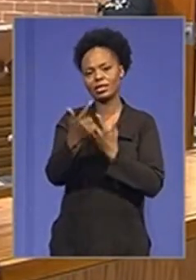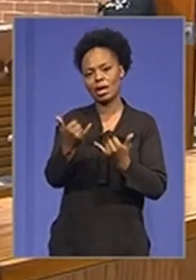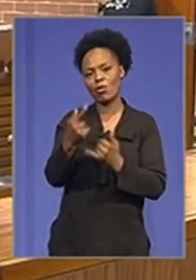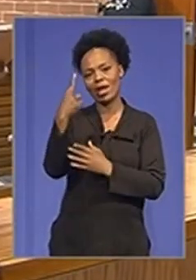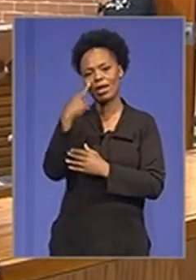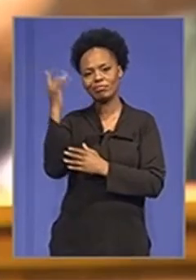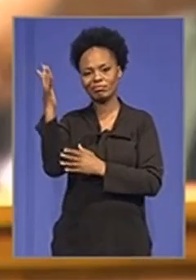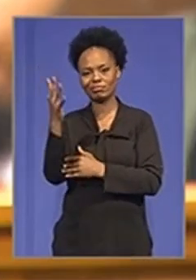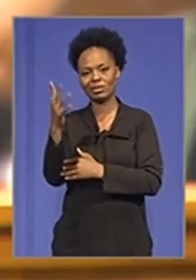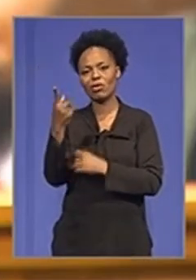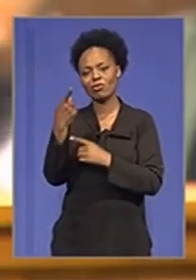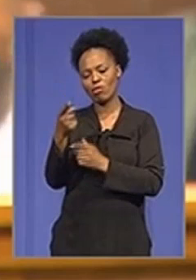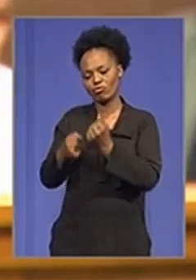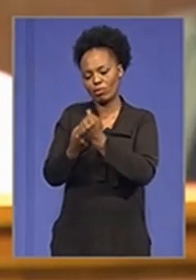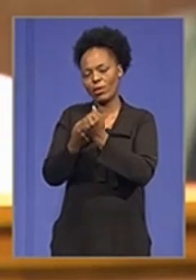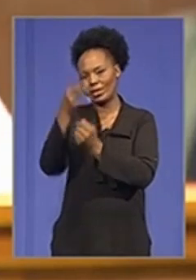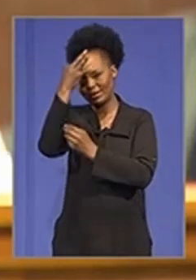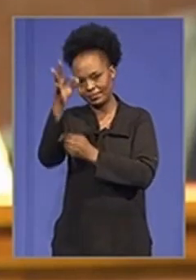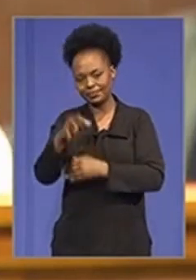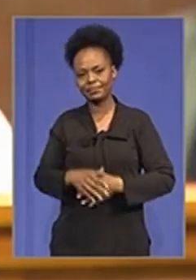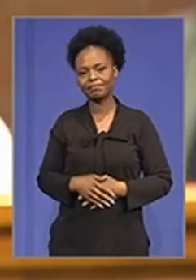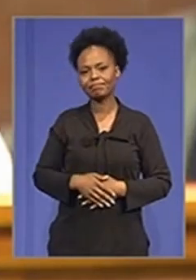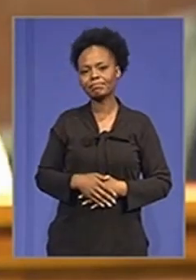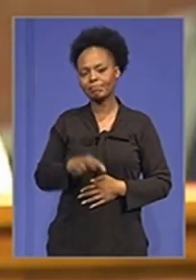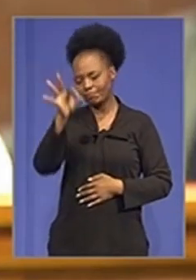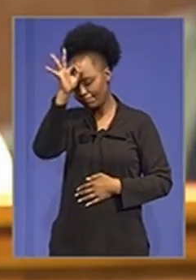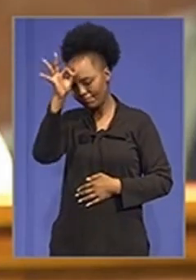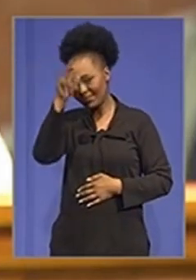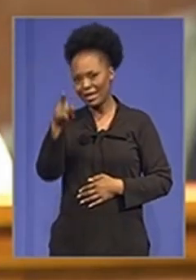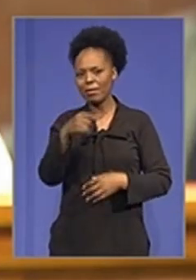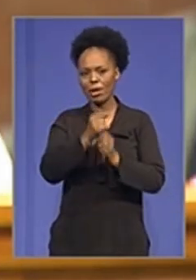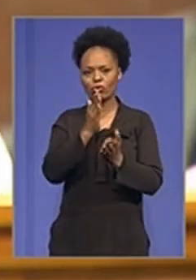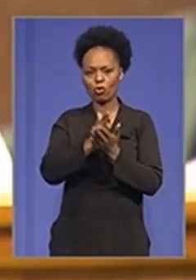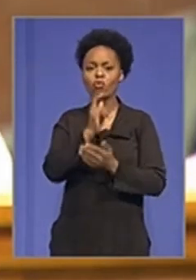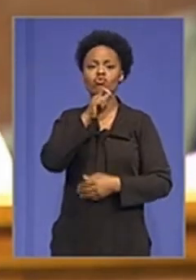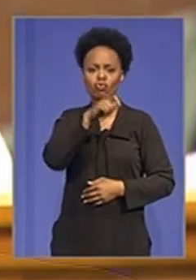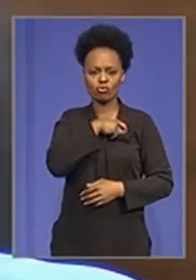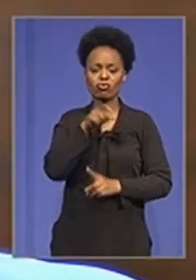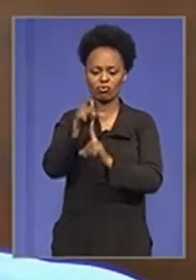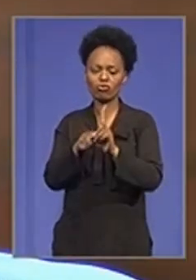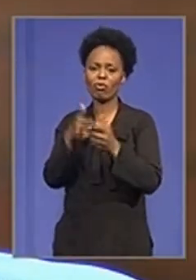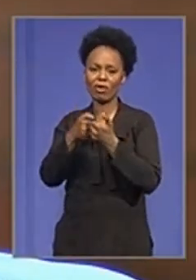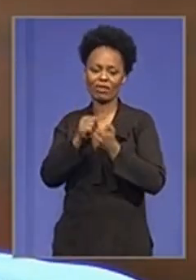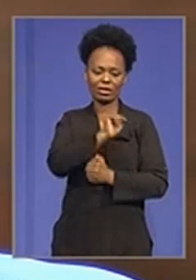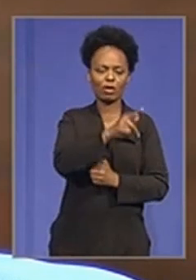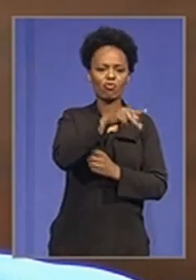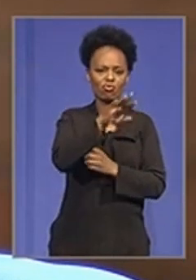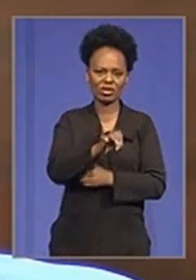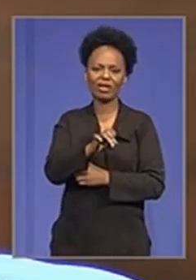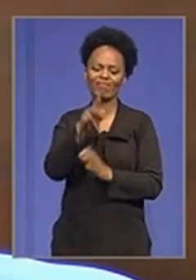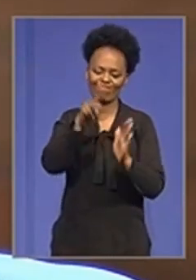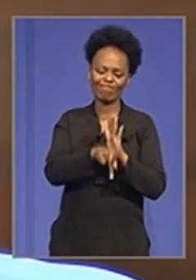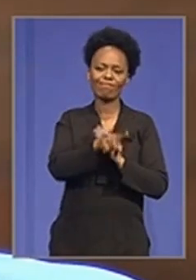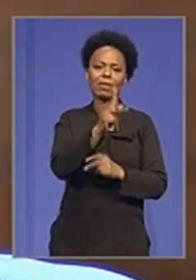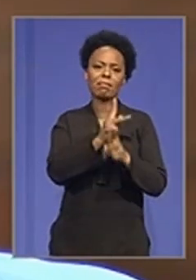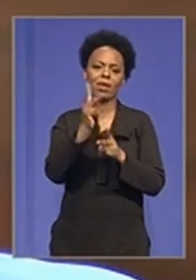Teng foo ke fa netefaditseng gore Shoba ke ena a feditseng botshelo ba ga Pule yo a neng a ithwele. Le fa go le jalo